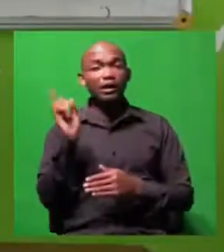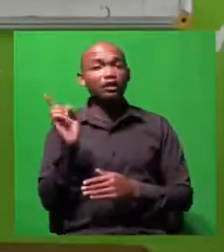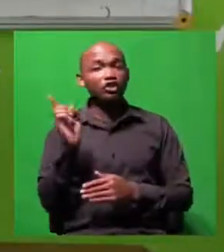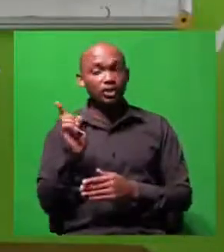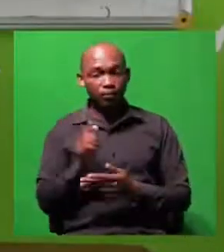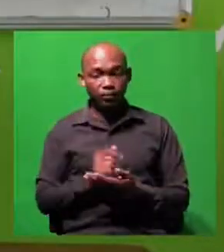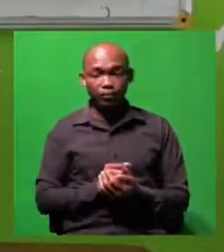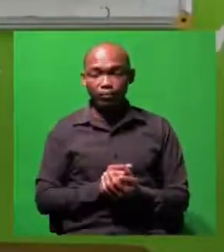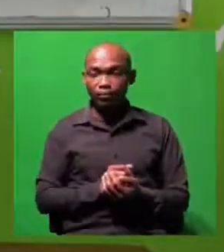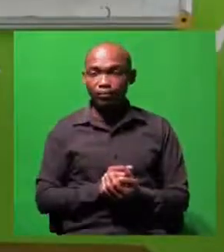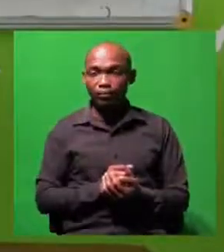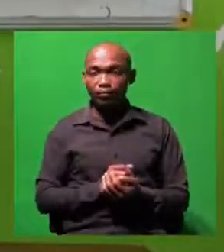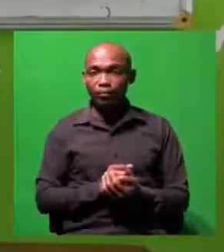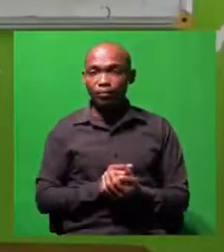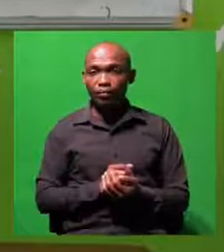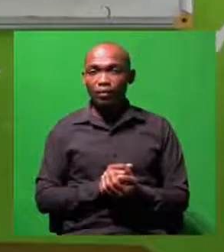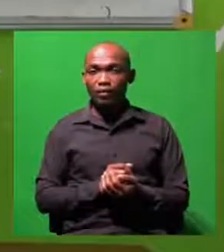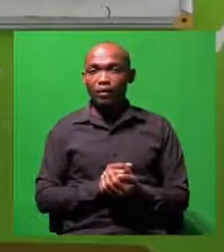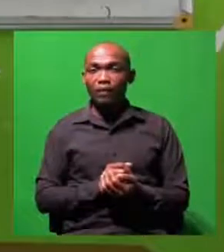nature.